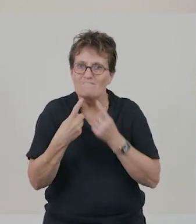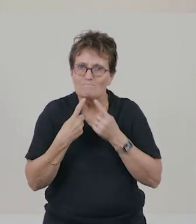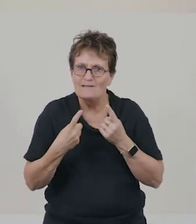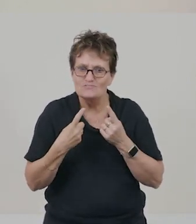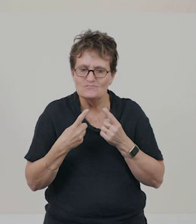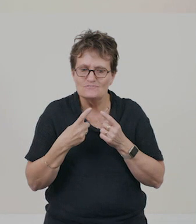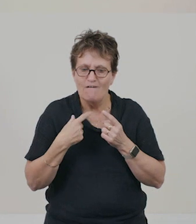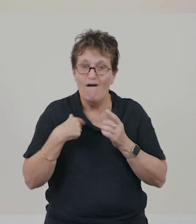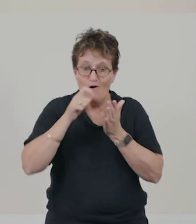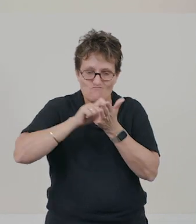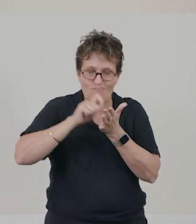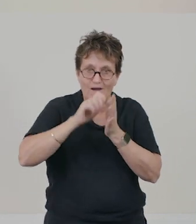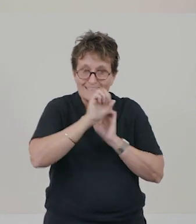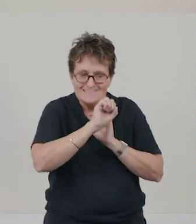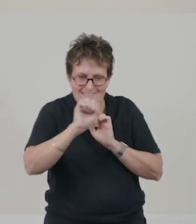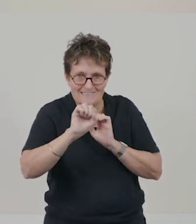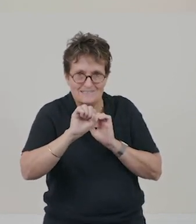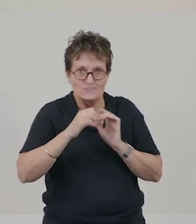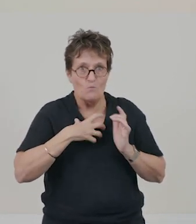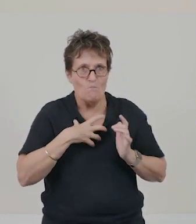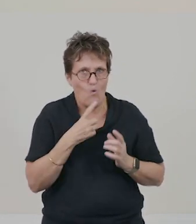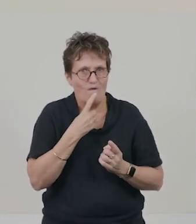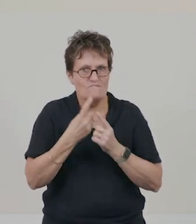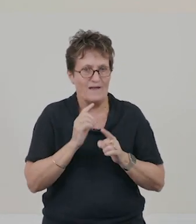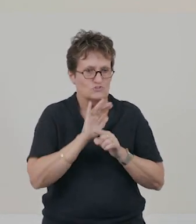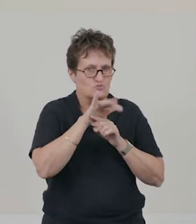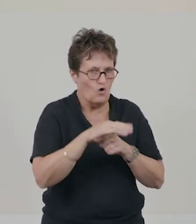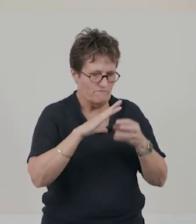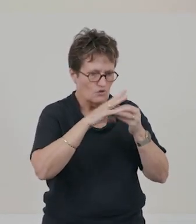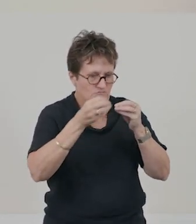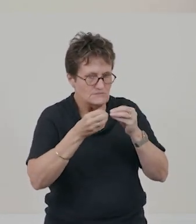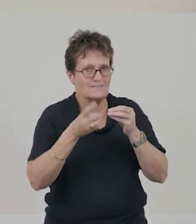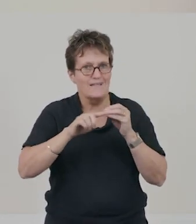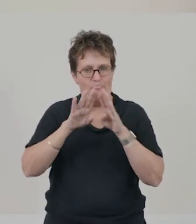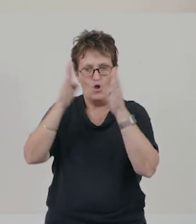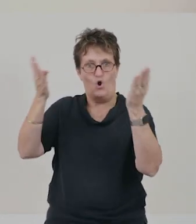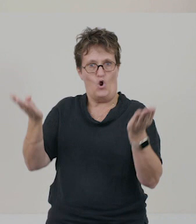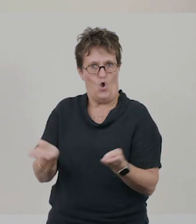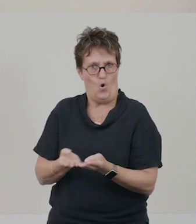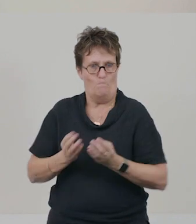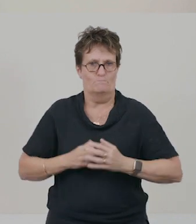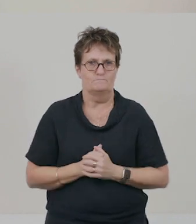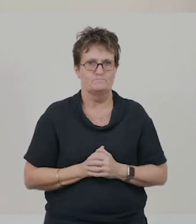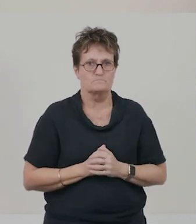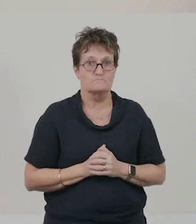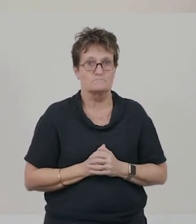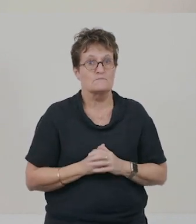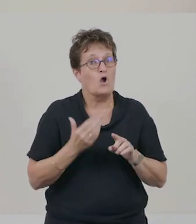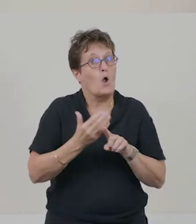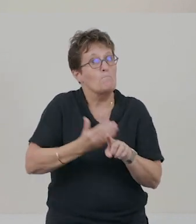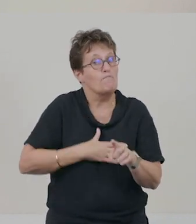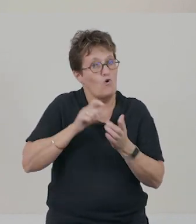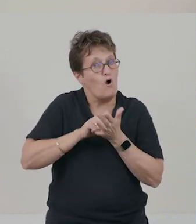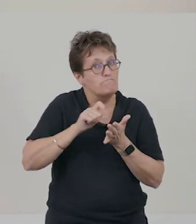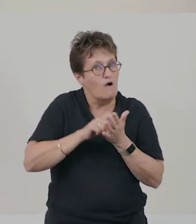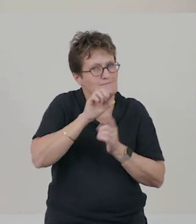sentence for each object to tell more about them. But before I write my sentence, let's revise